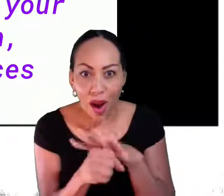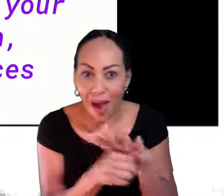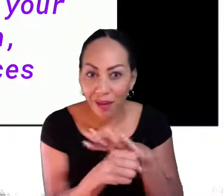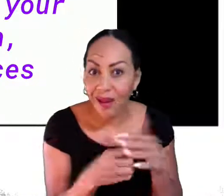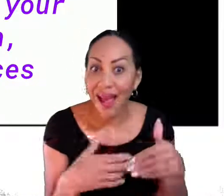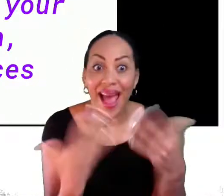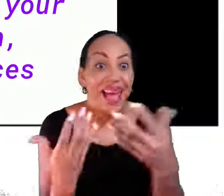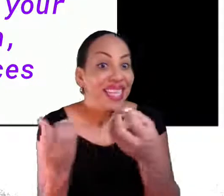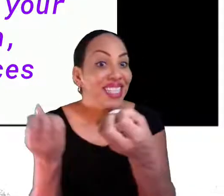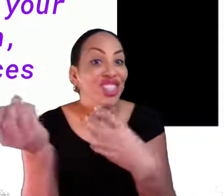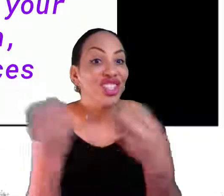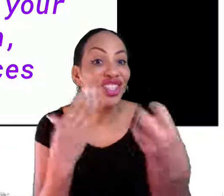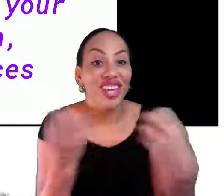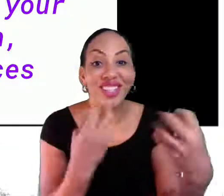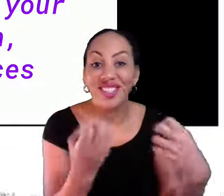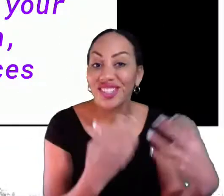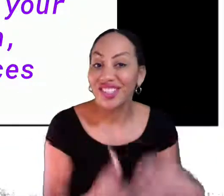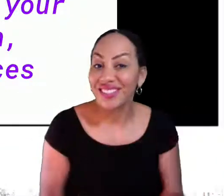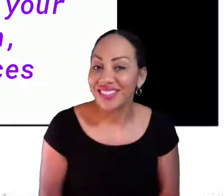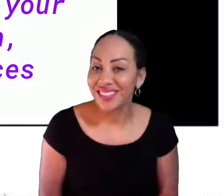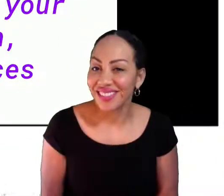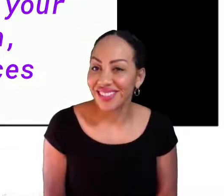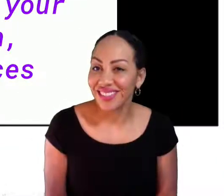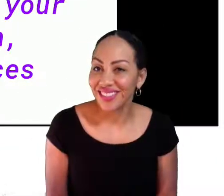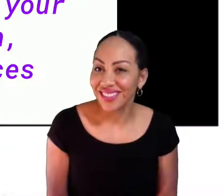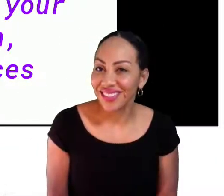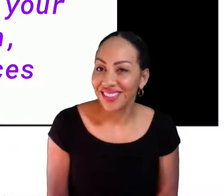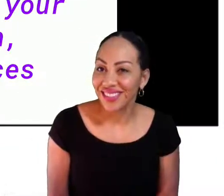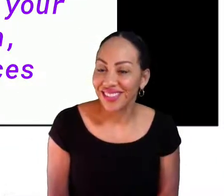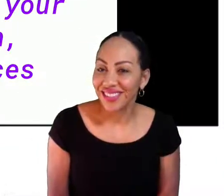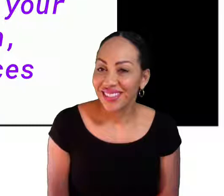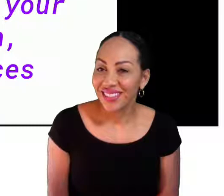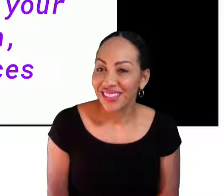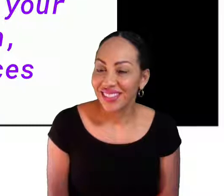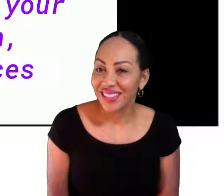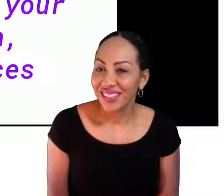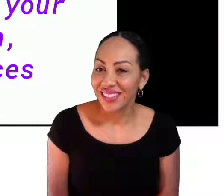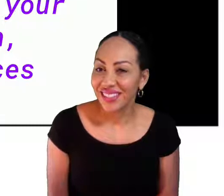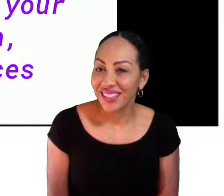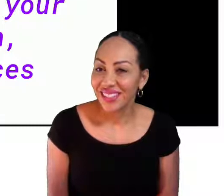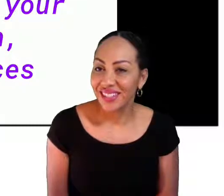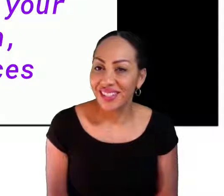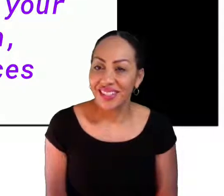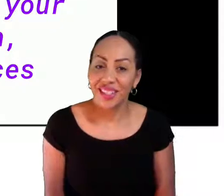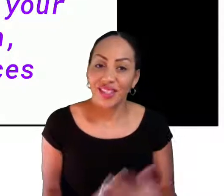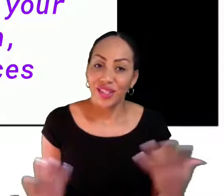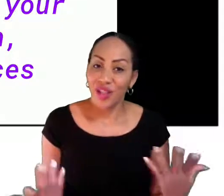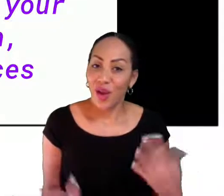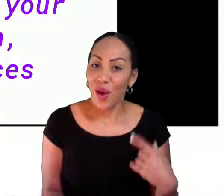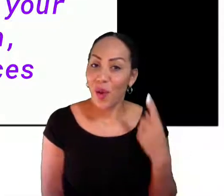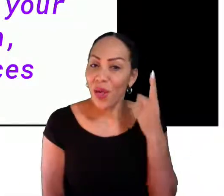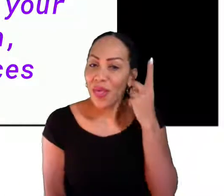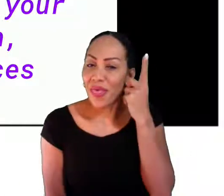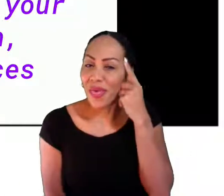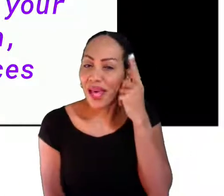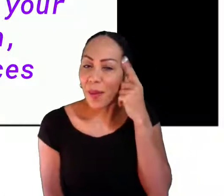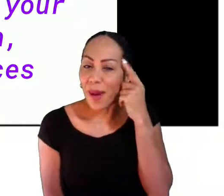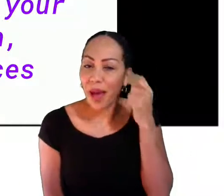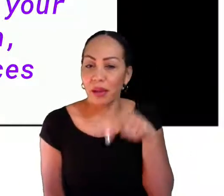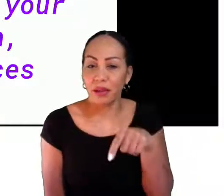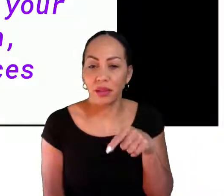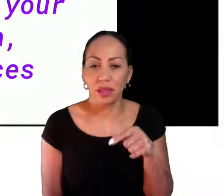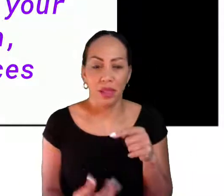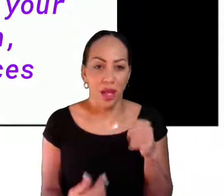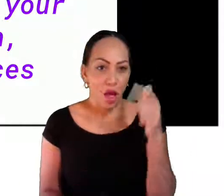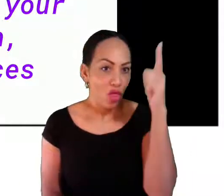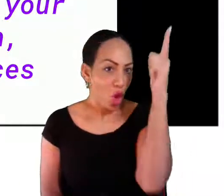where people might think? So, to think about the logic of the framework is about thinking about kind of what are the moments